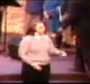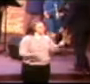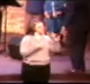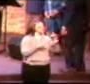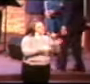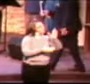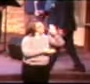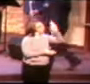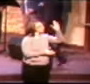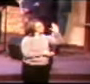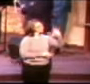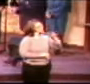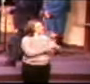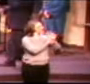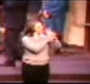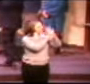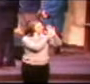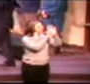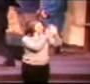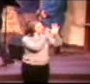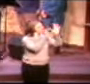Lord, let your